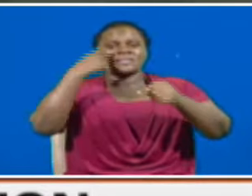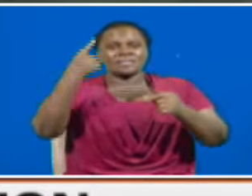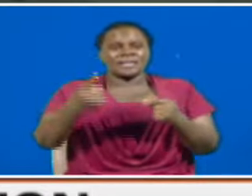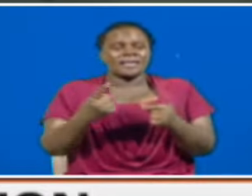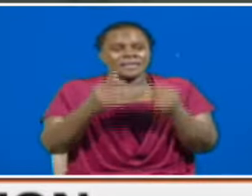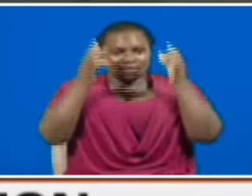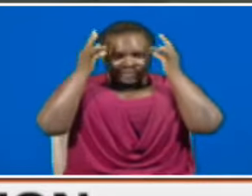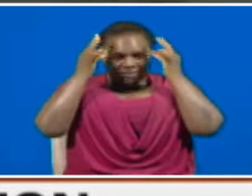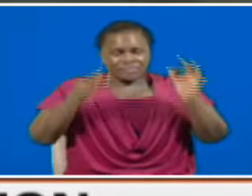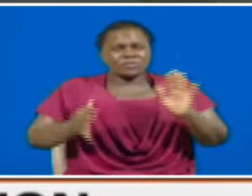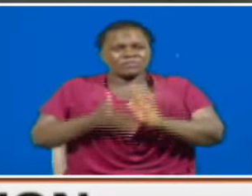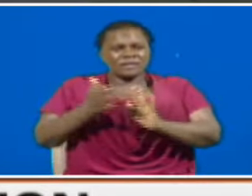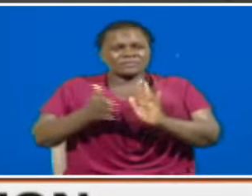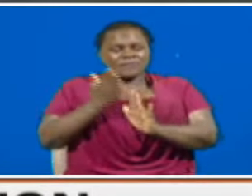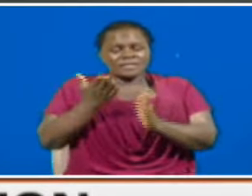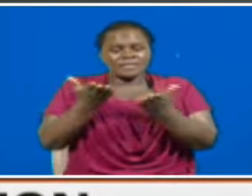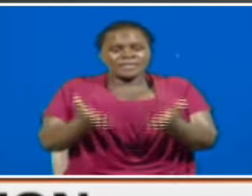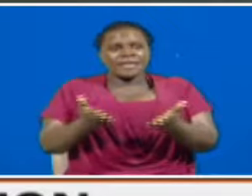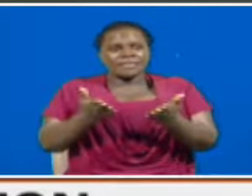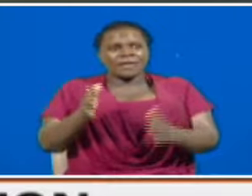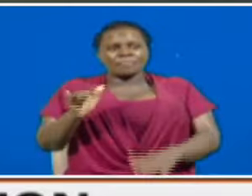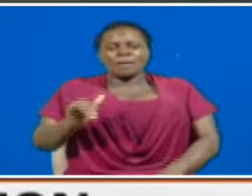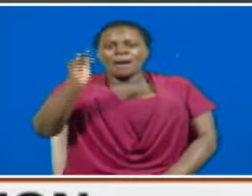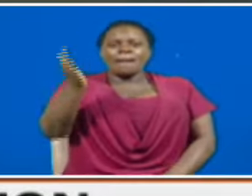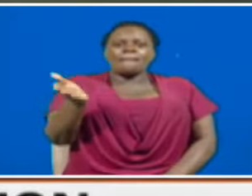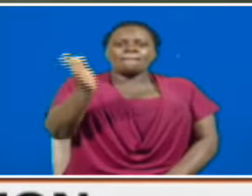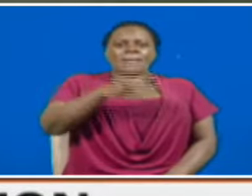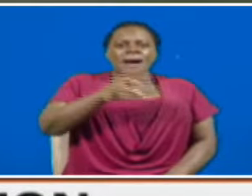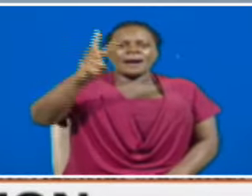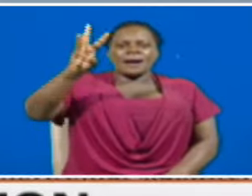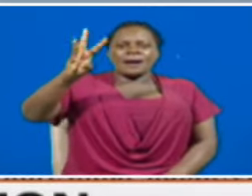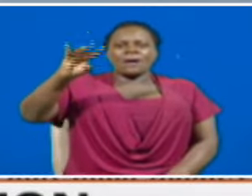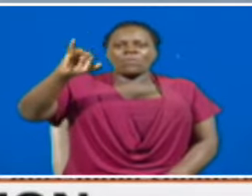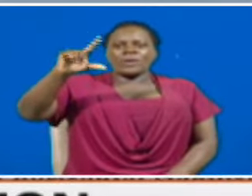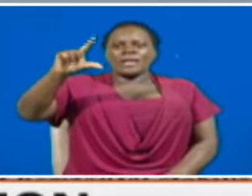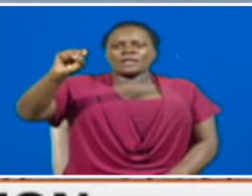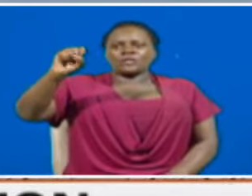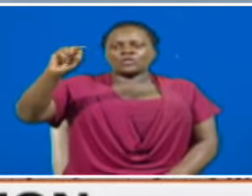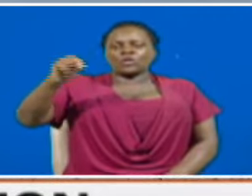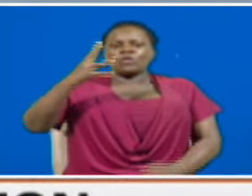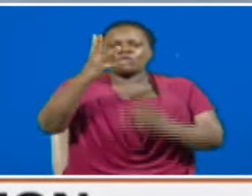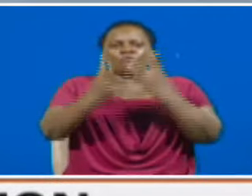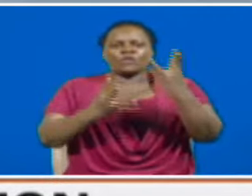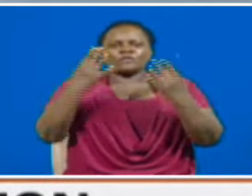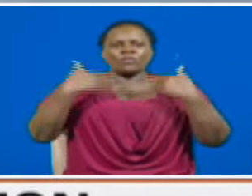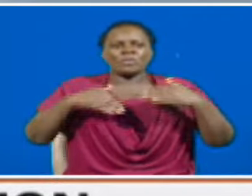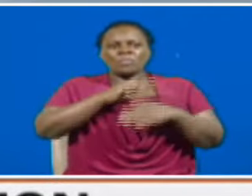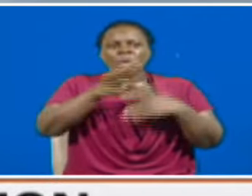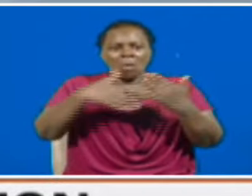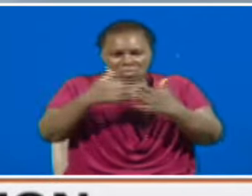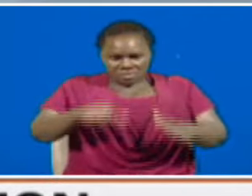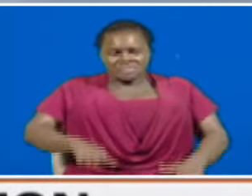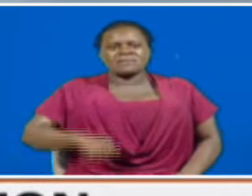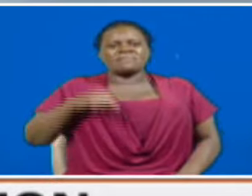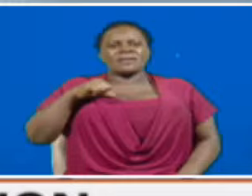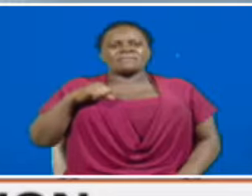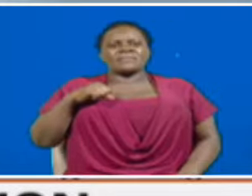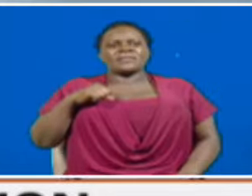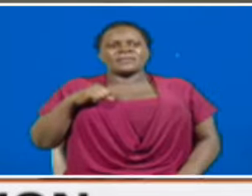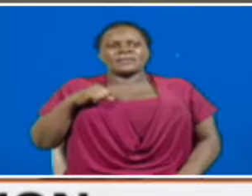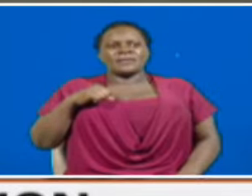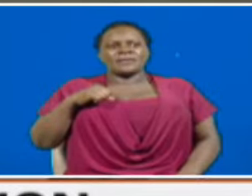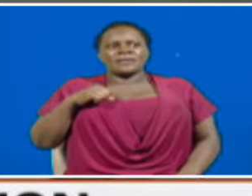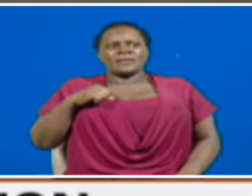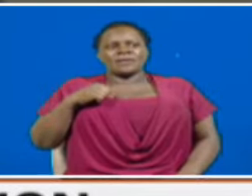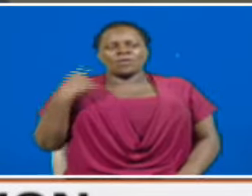a decision was immediately made to have the aircraft returned back to Wilson. All the 44 occupants on board survived uninjured, the